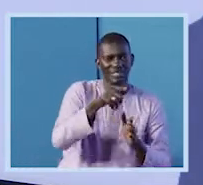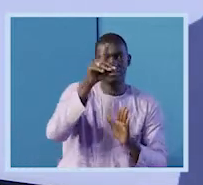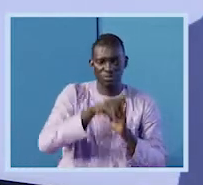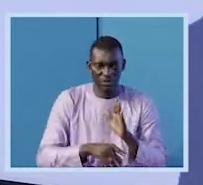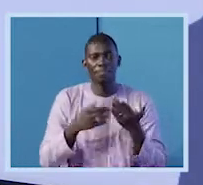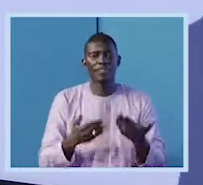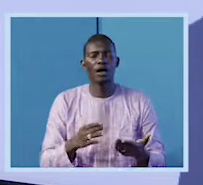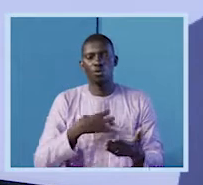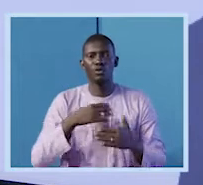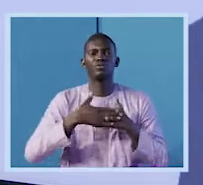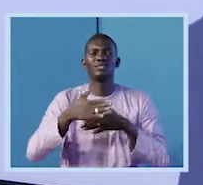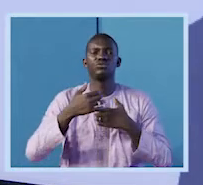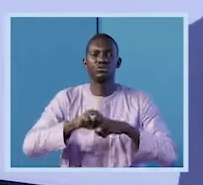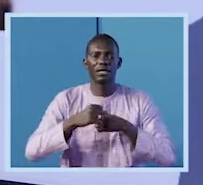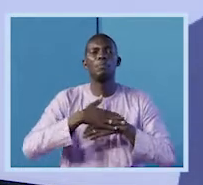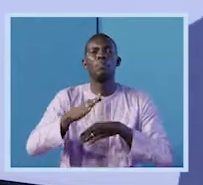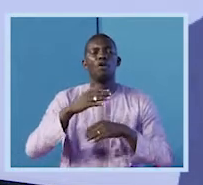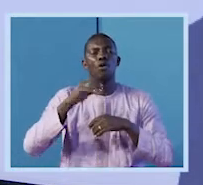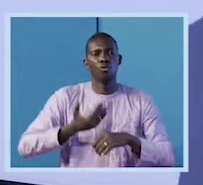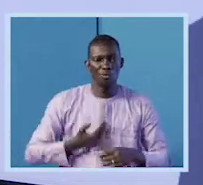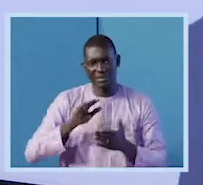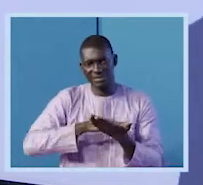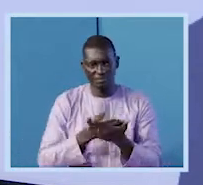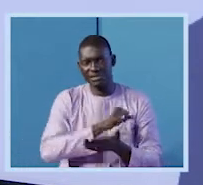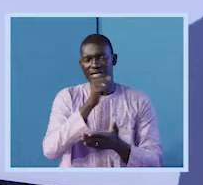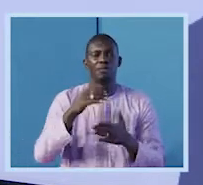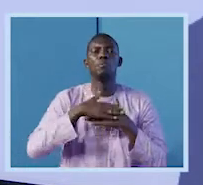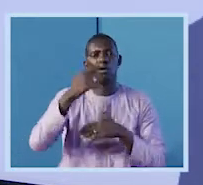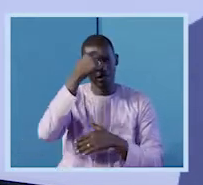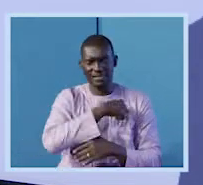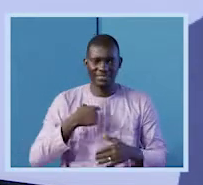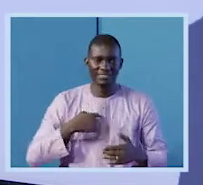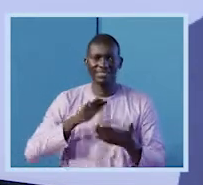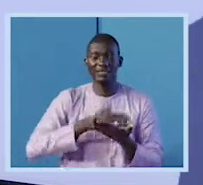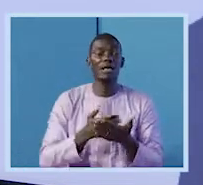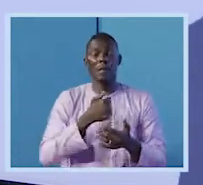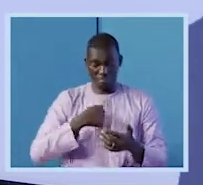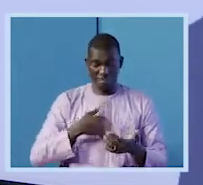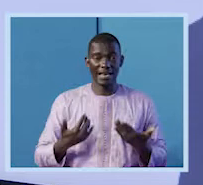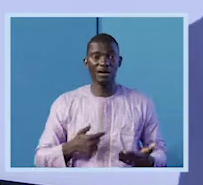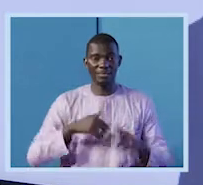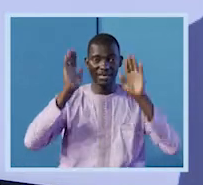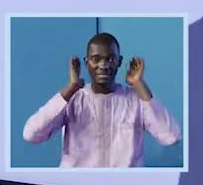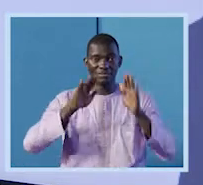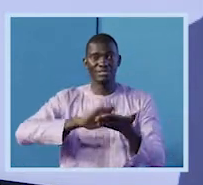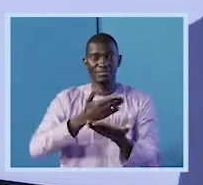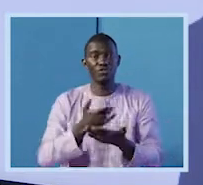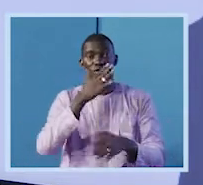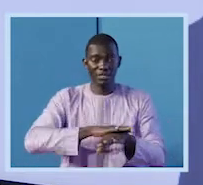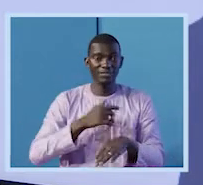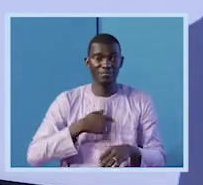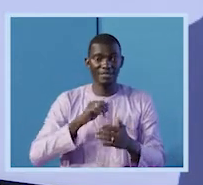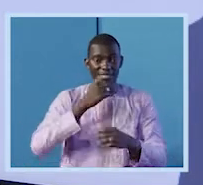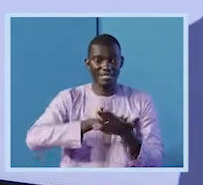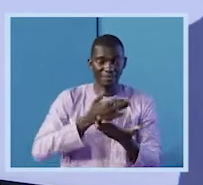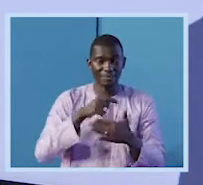now we want to train more female interpreters and more Christian interpreters. Exactly. Because right now, I as a Muslim interpreter, sometimes I interpret at churches. Because we have deaf Christians